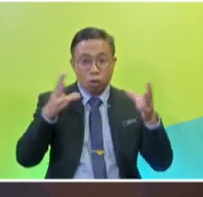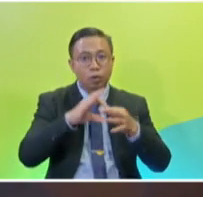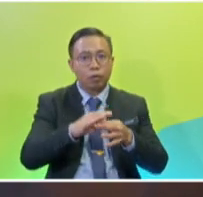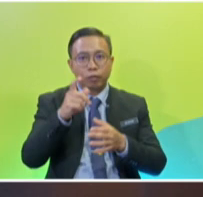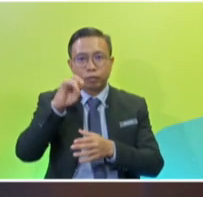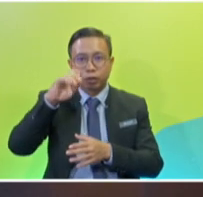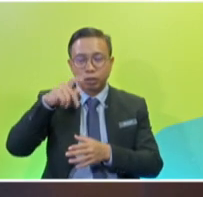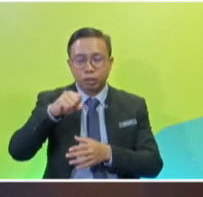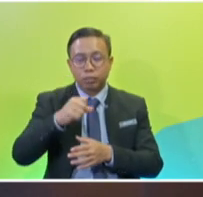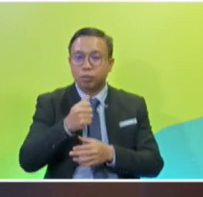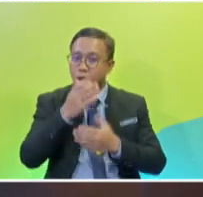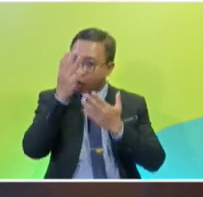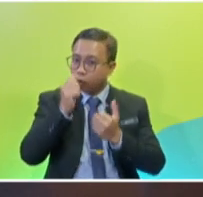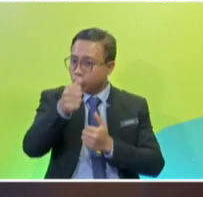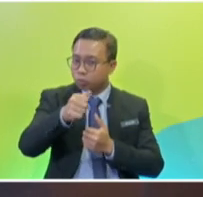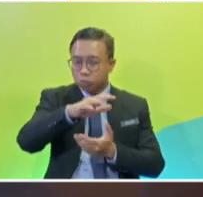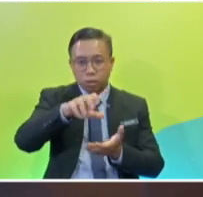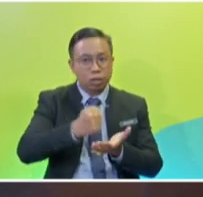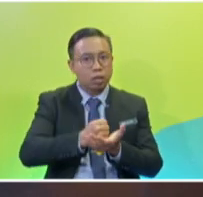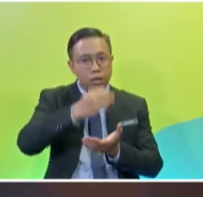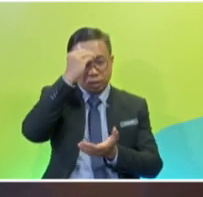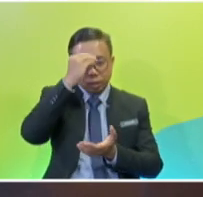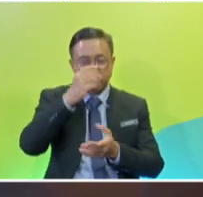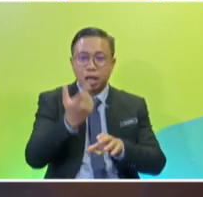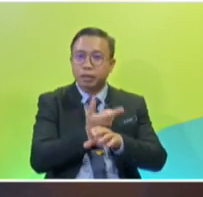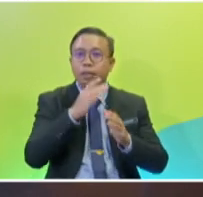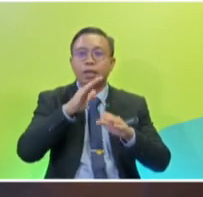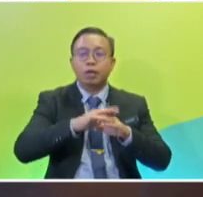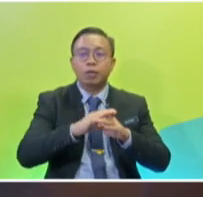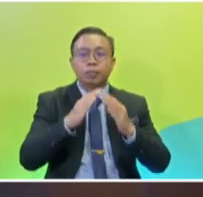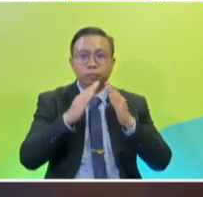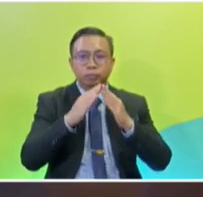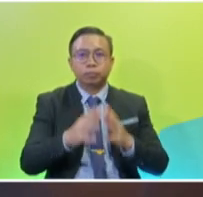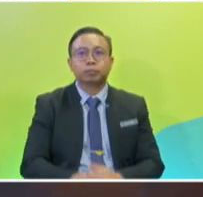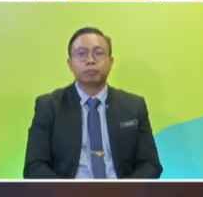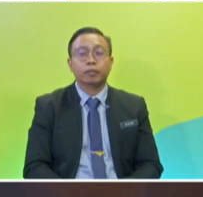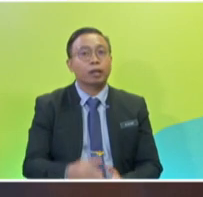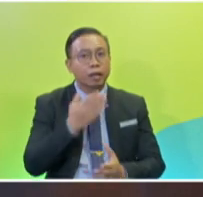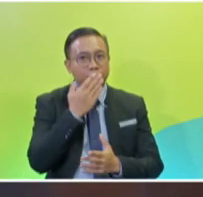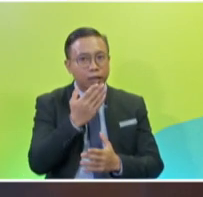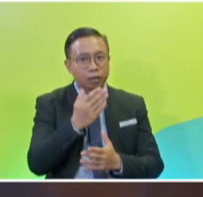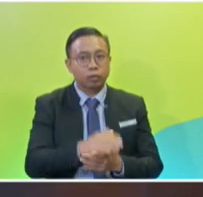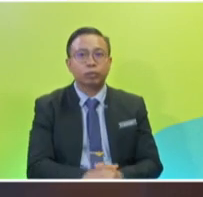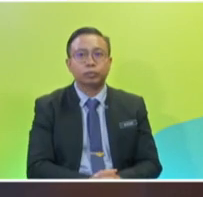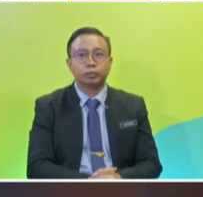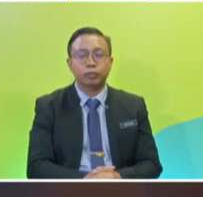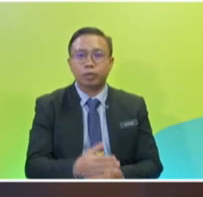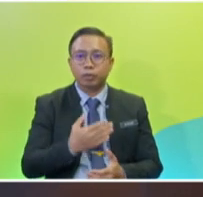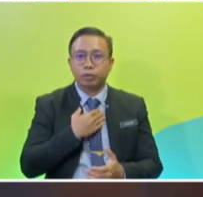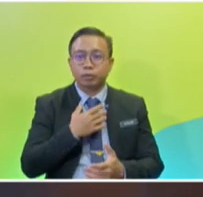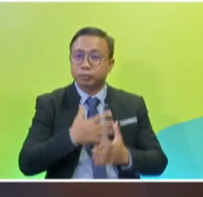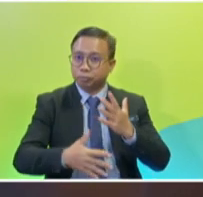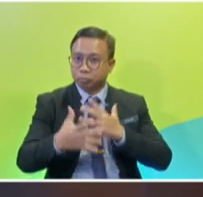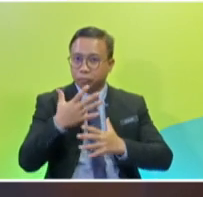get enough to learn at and practice at home. Those are very valuable lessons. All right, thank you as well to our sign language